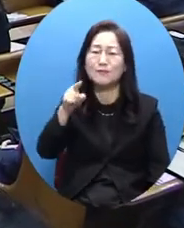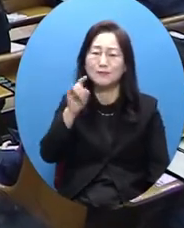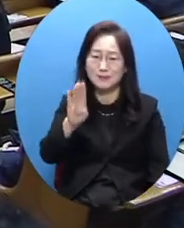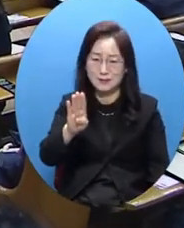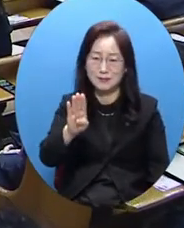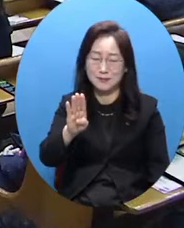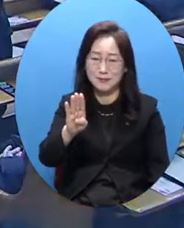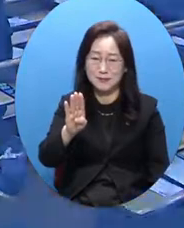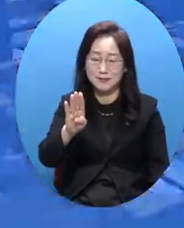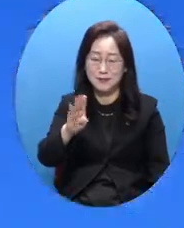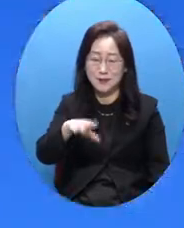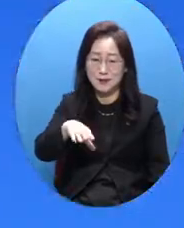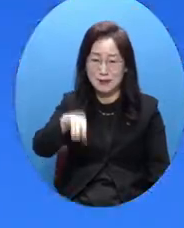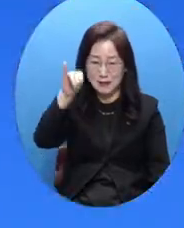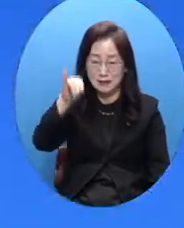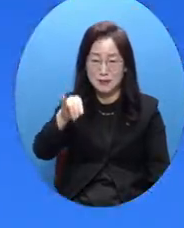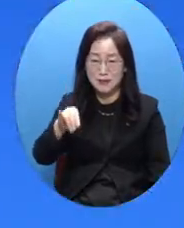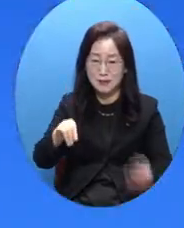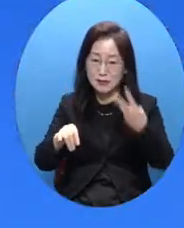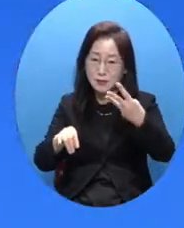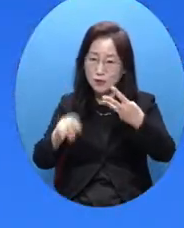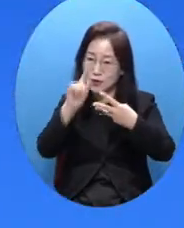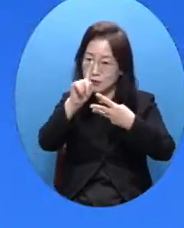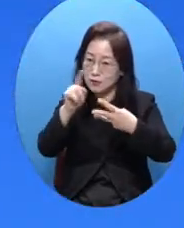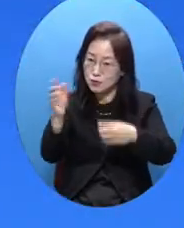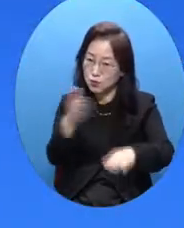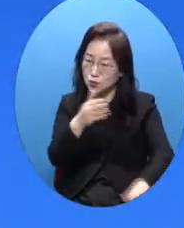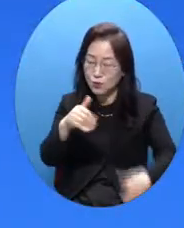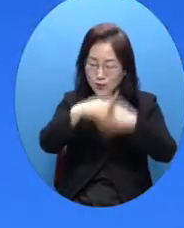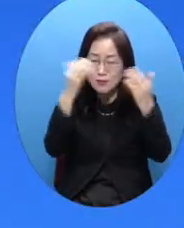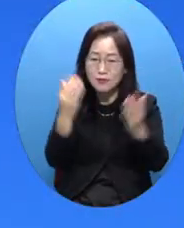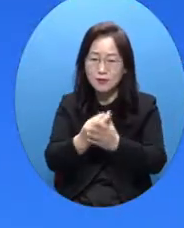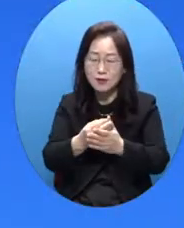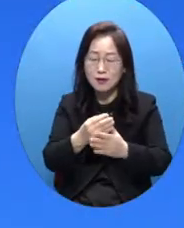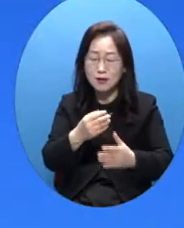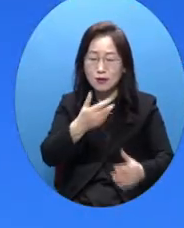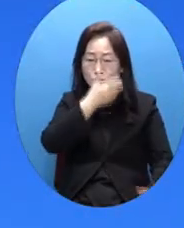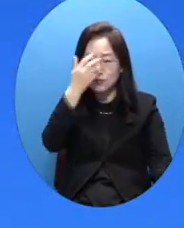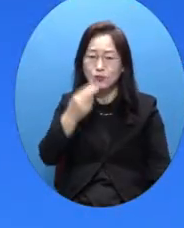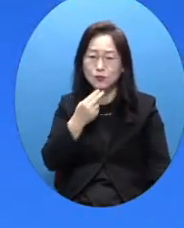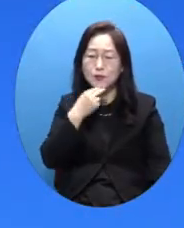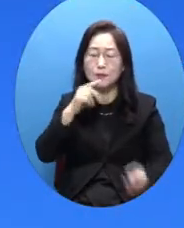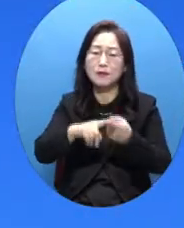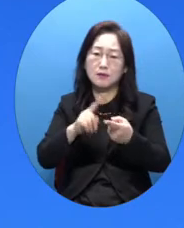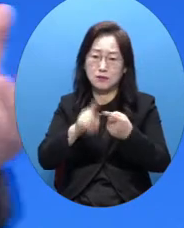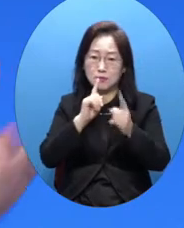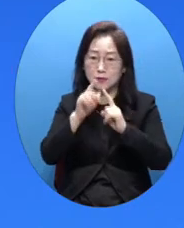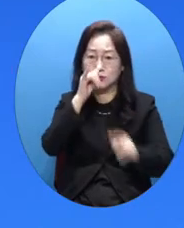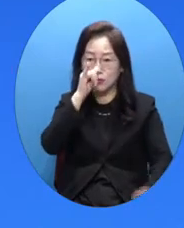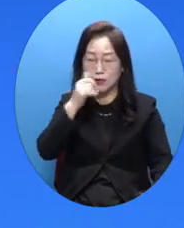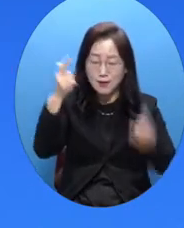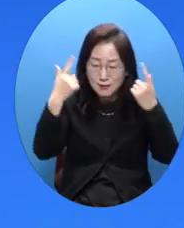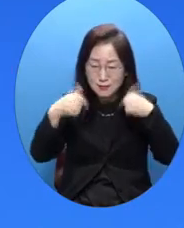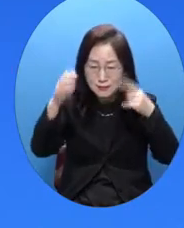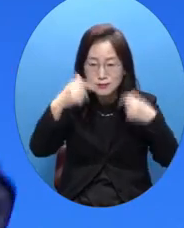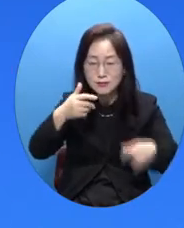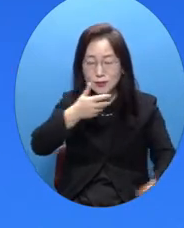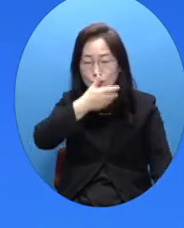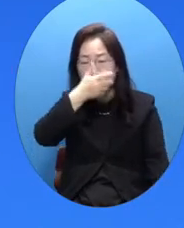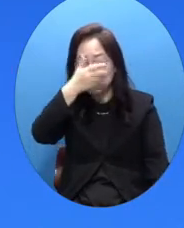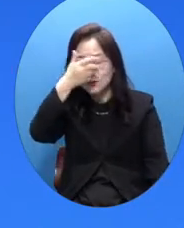a dreamer we remember Joseph Genesis chapter 37 shows a story of Joseph